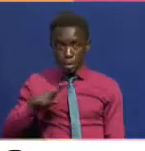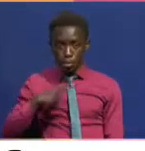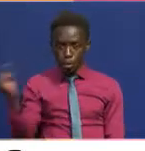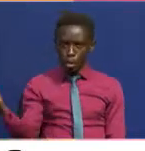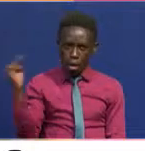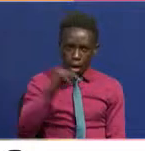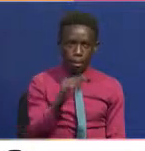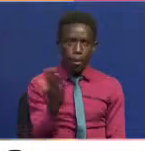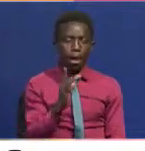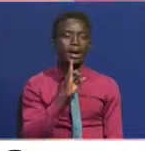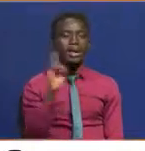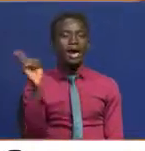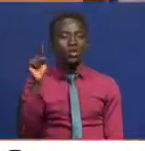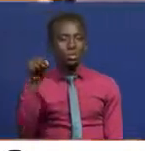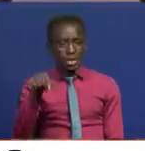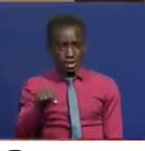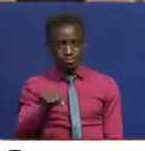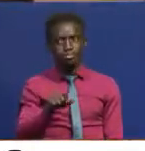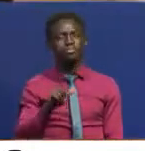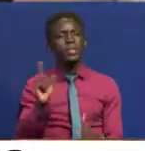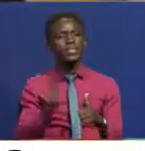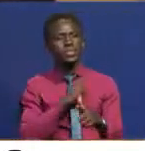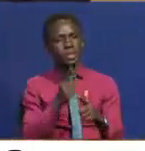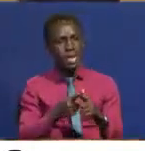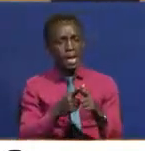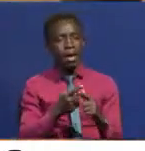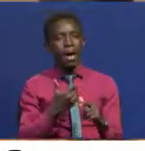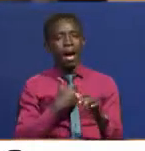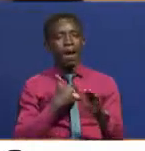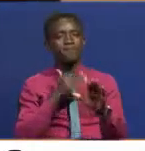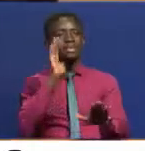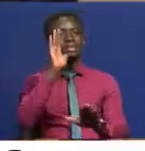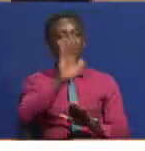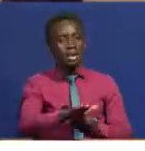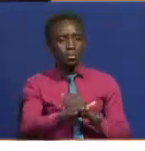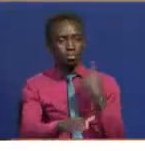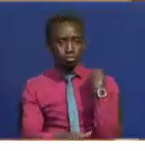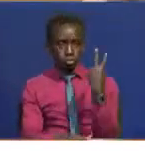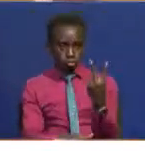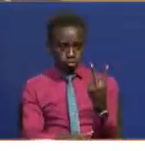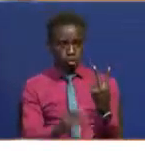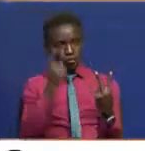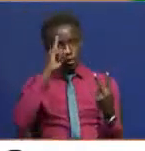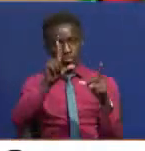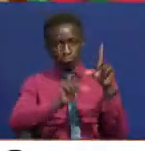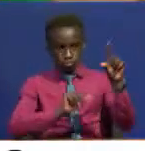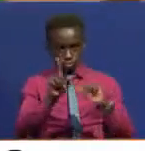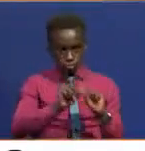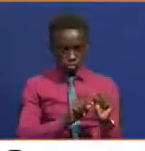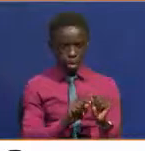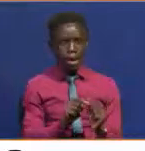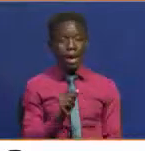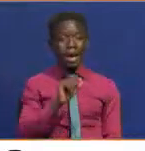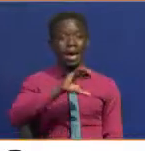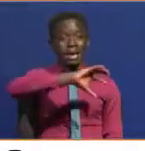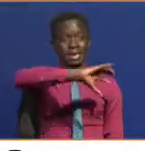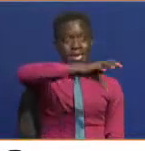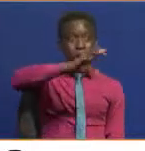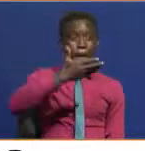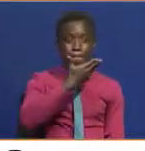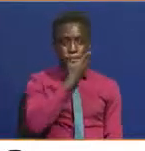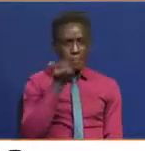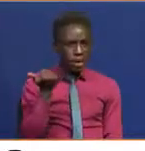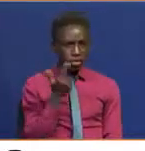Nairobi and we'll do the second stage selection, where we have the best from each county in